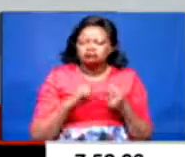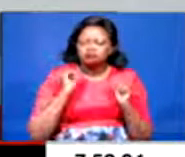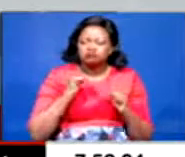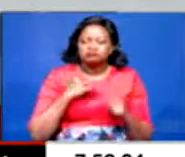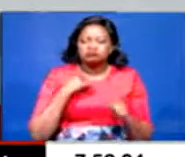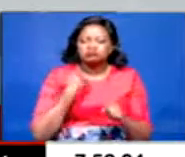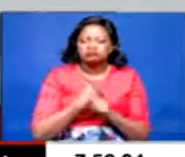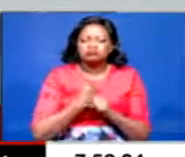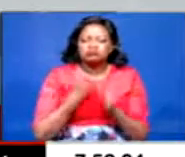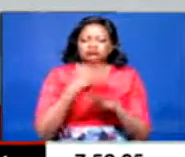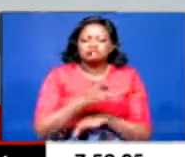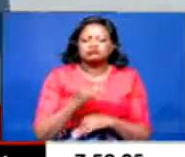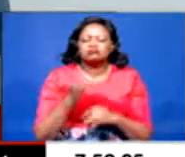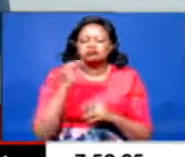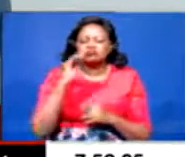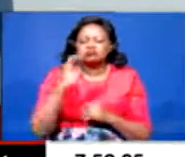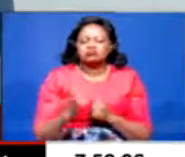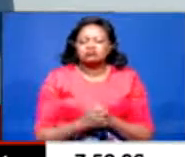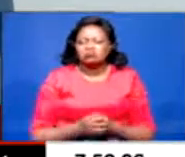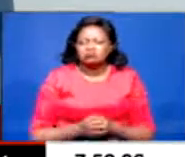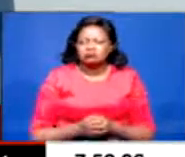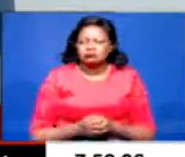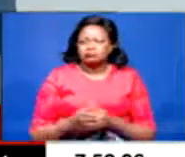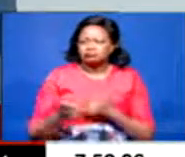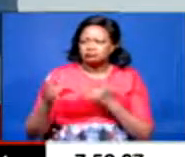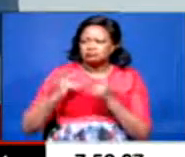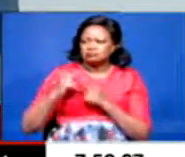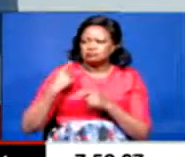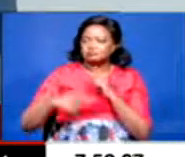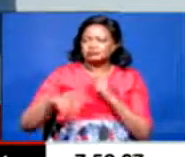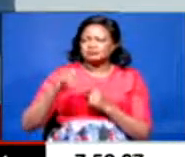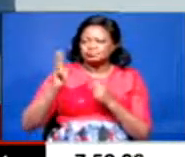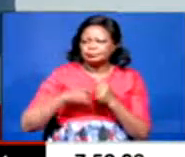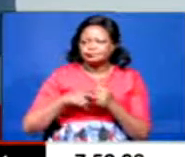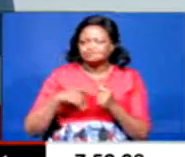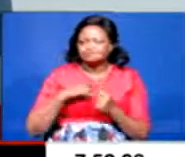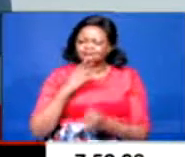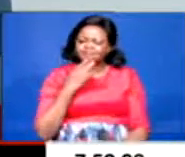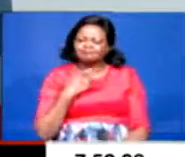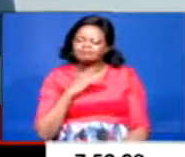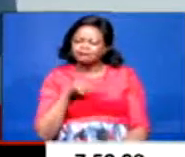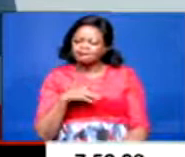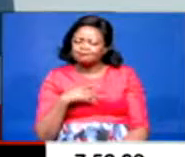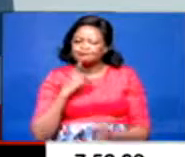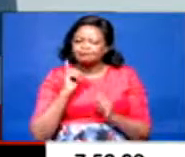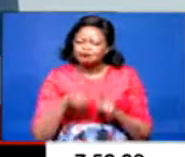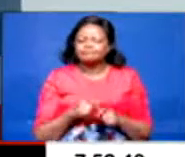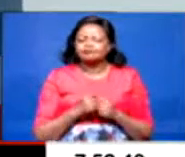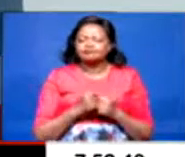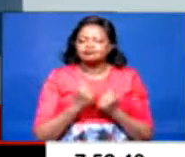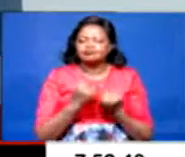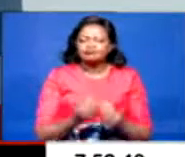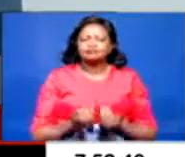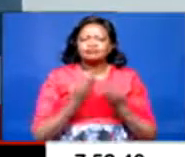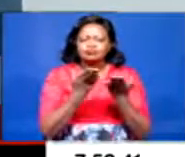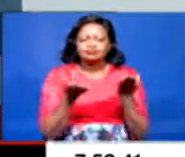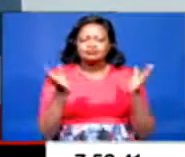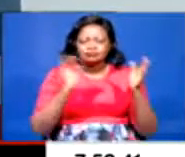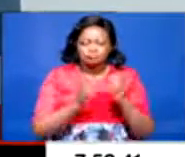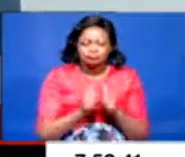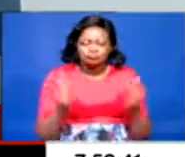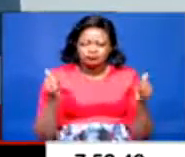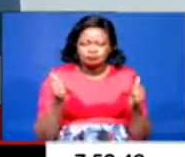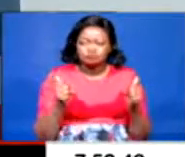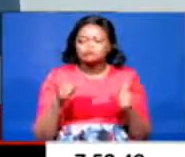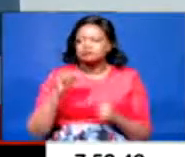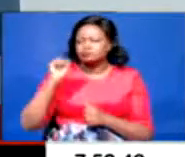IEBC. Perhaps so you can just look back at 2017 and said, we messed up, so I must redeem myself and deliver this particular election. Exactly. Yeah. And